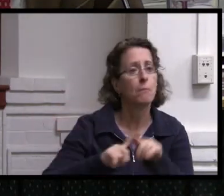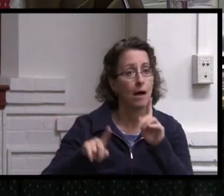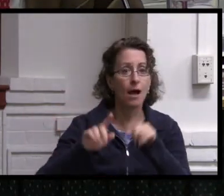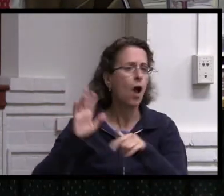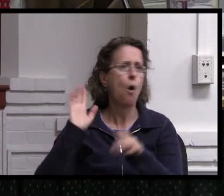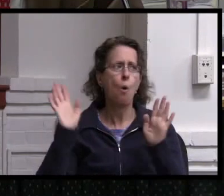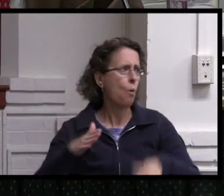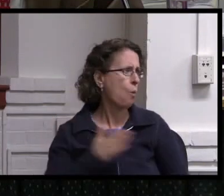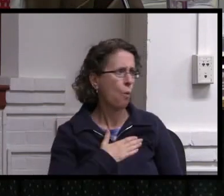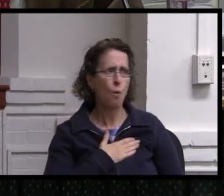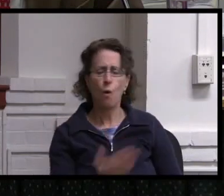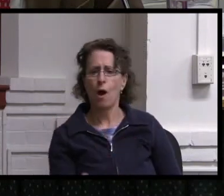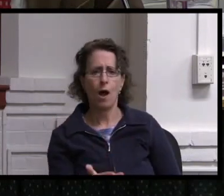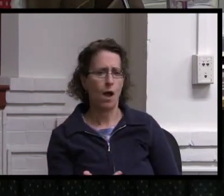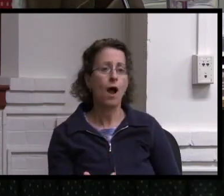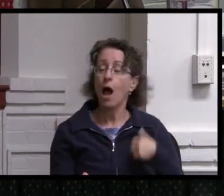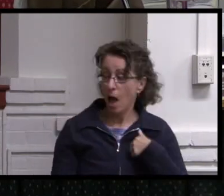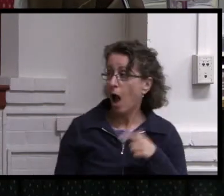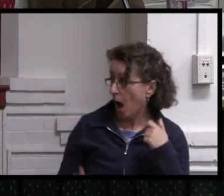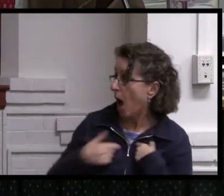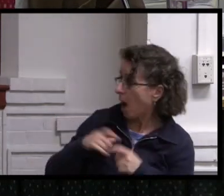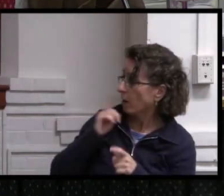Take lead. I'll put it on him.